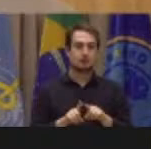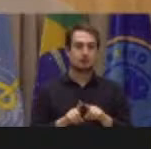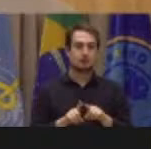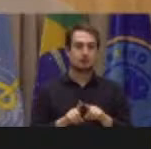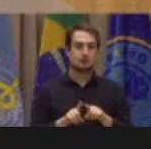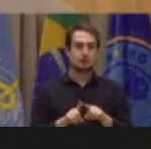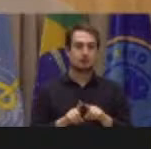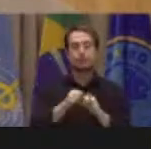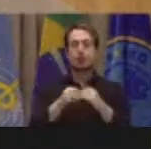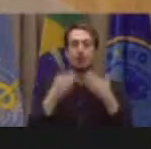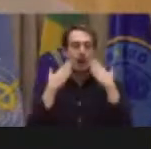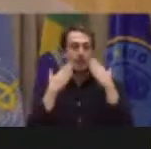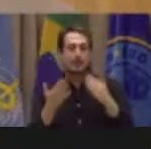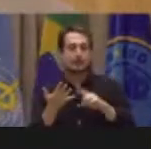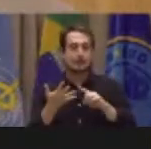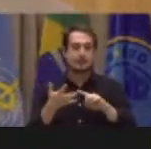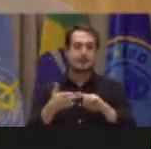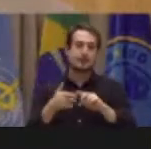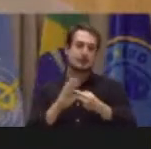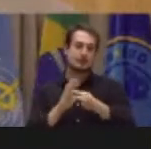this has been done already,